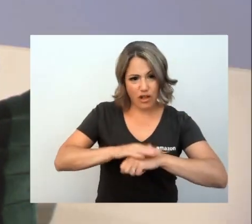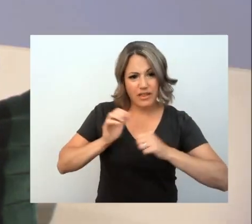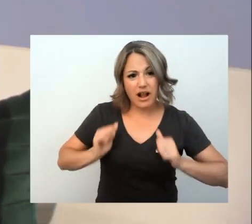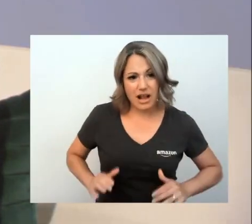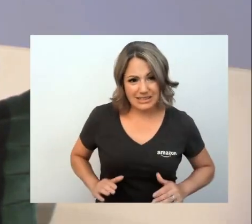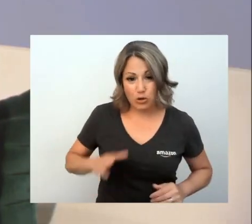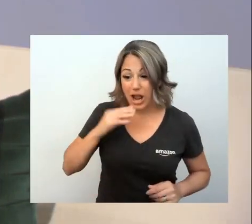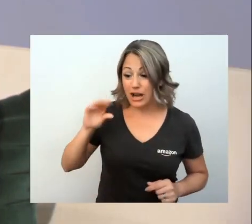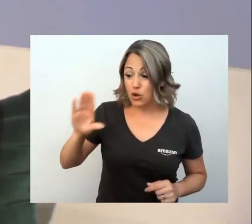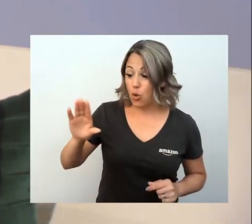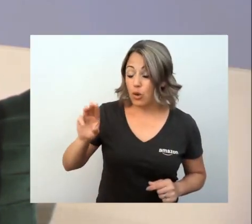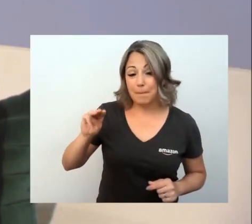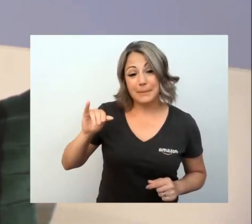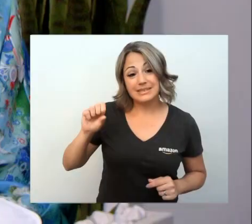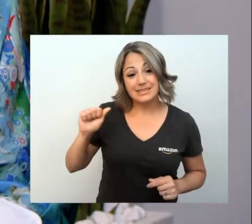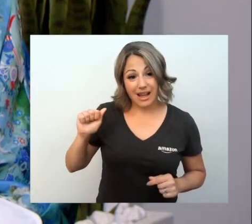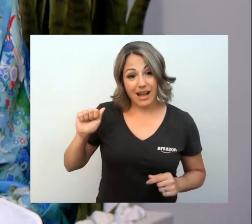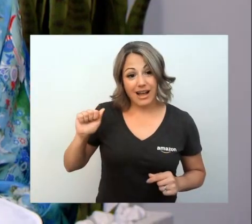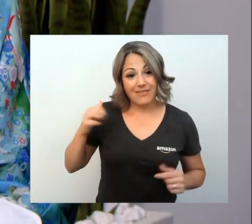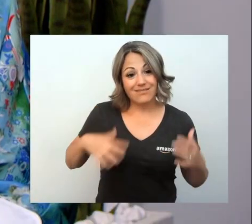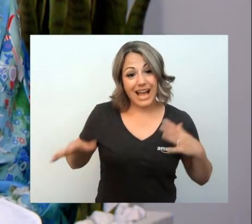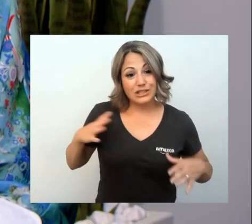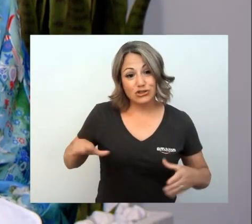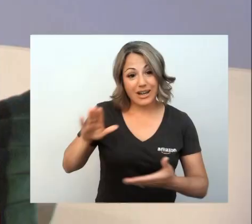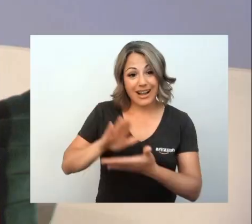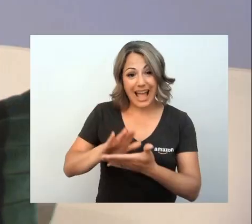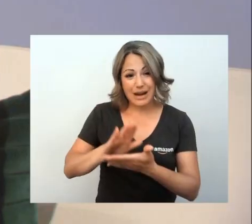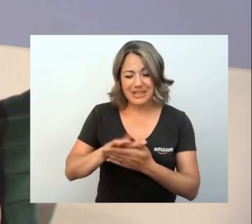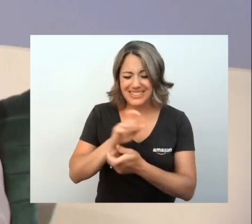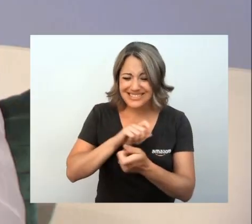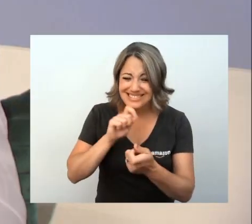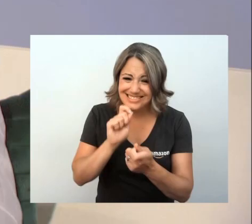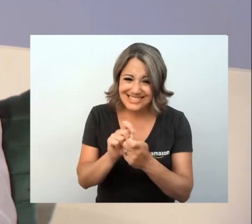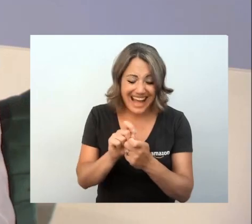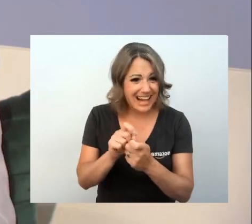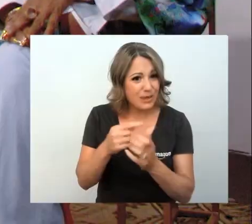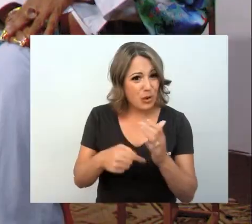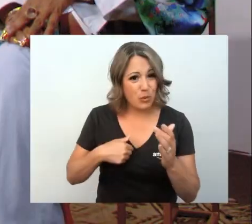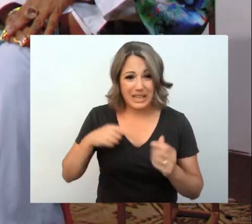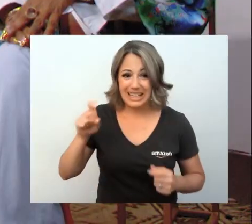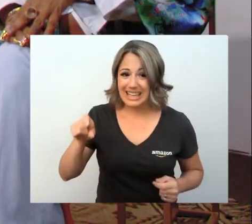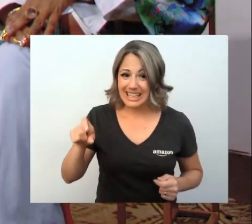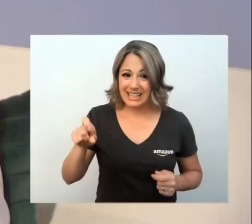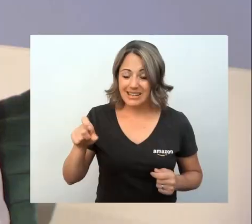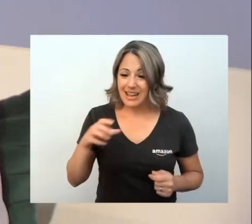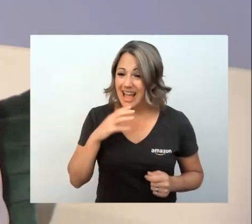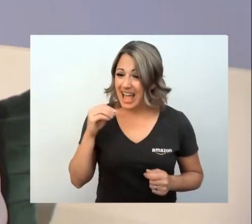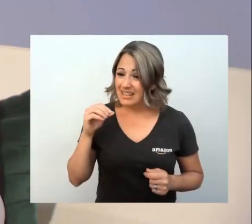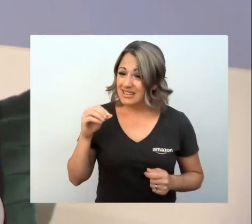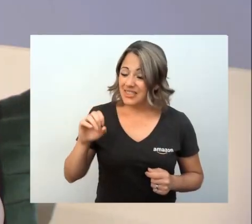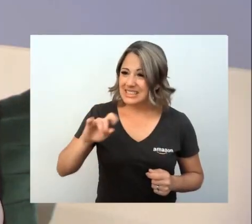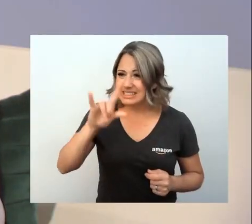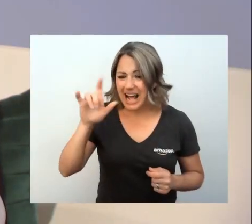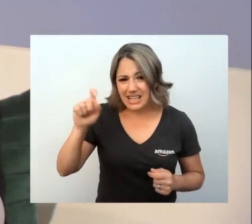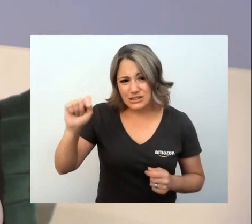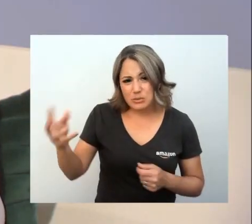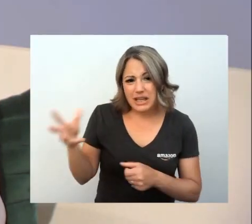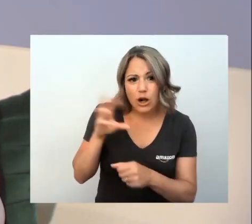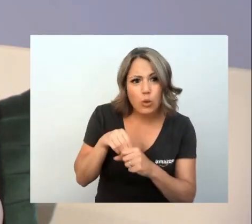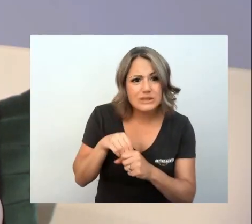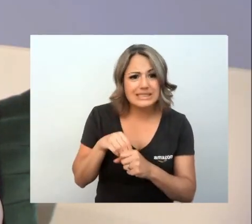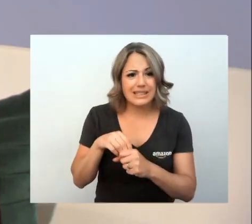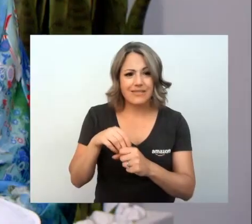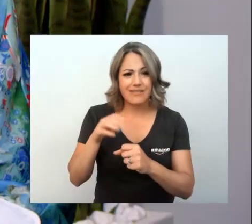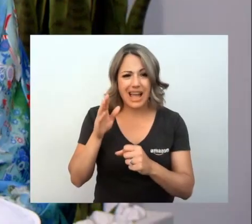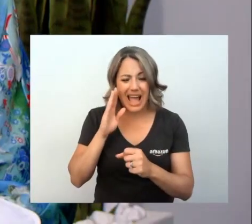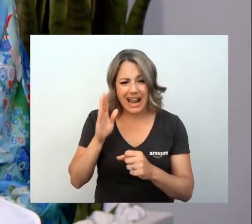Fashion Academy is exactly what the future needs. We Thank need you. stylists that will, be inclusive, that'll think about, forward thinking